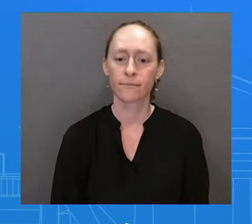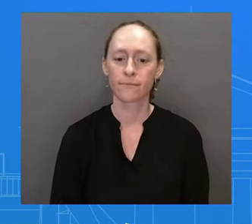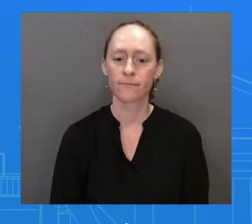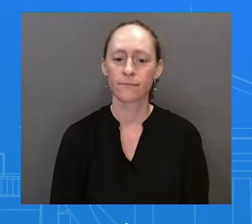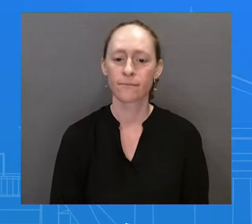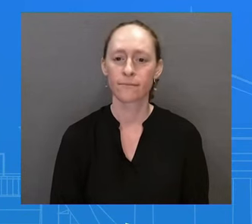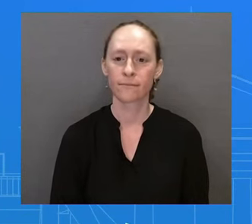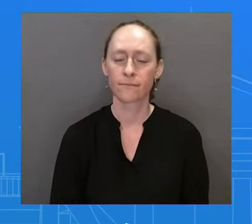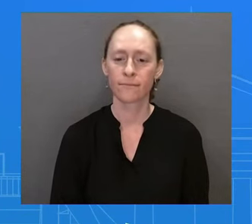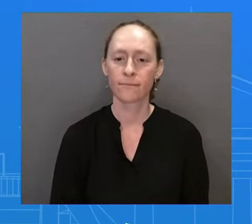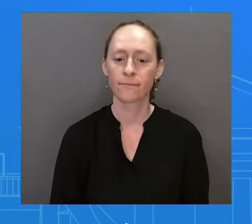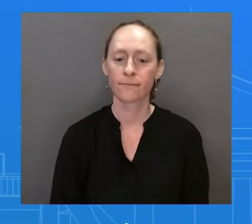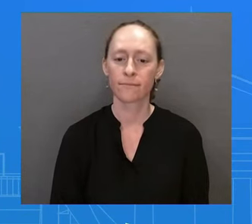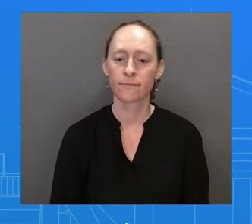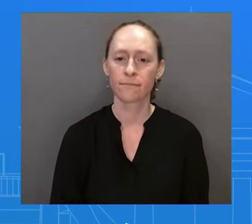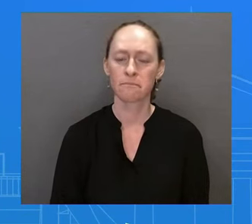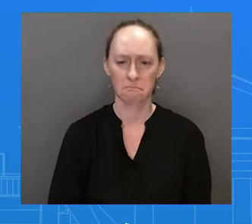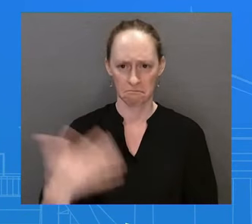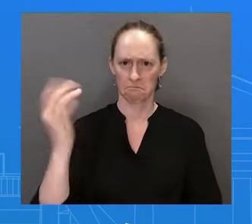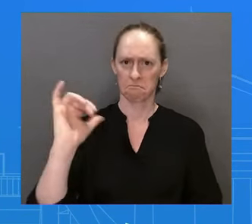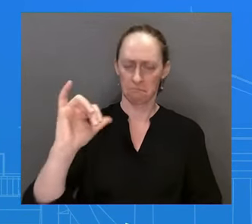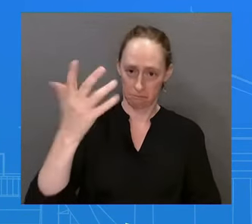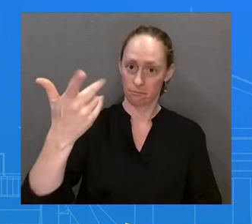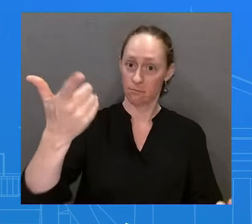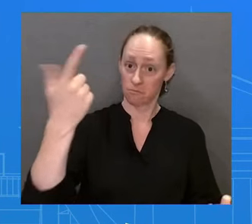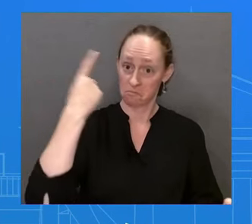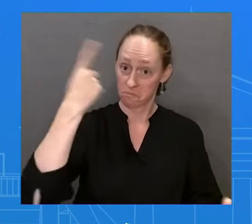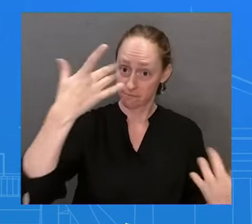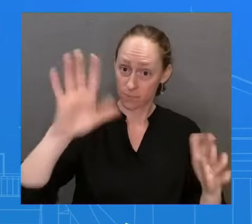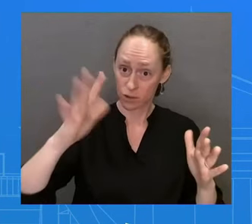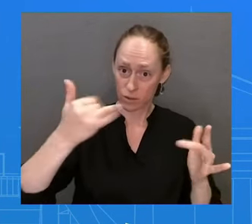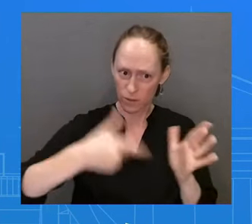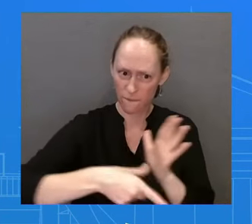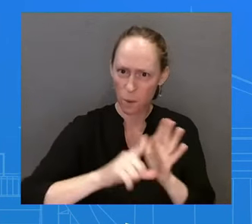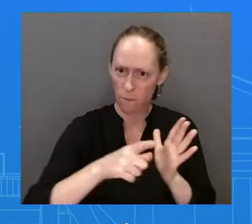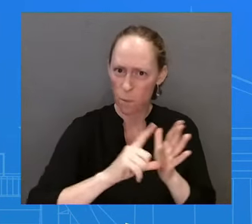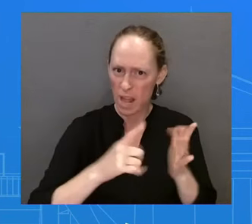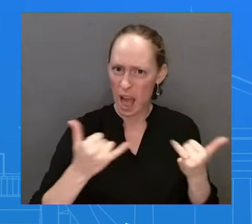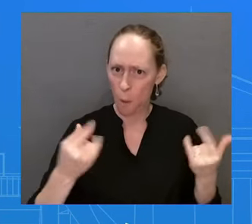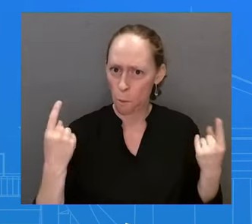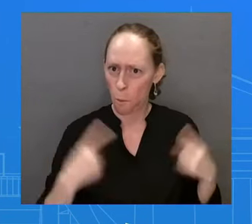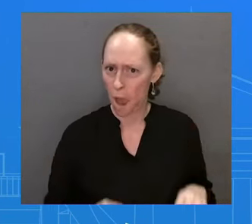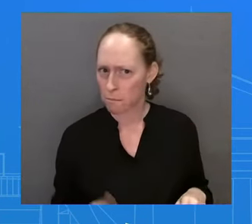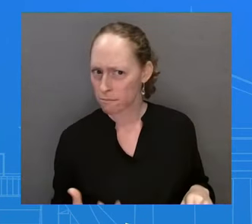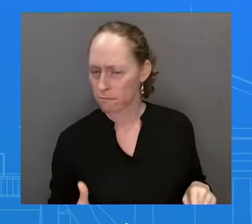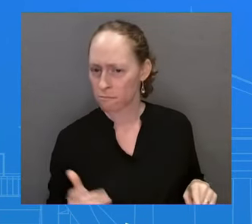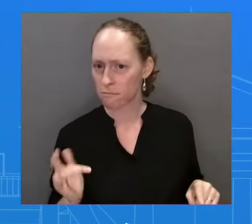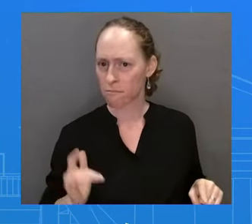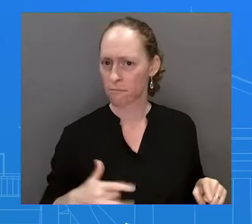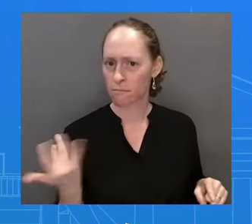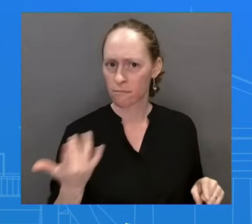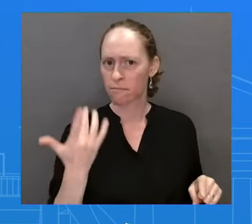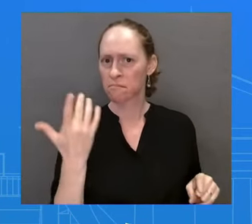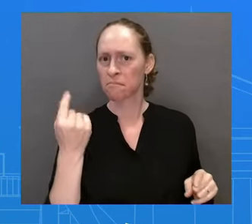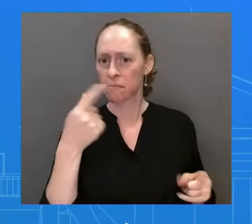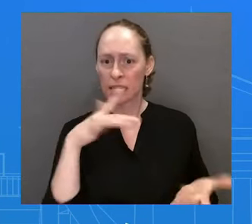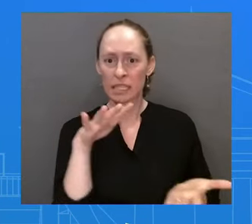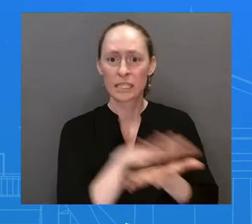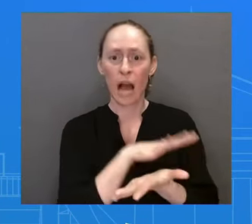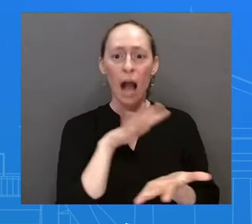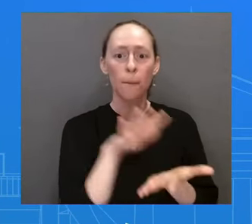of a review to determine how the documents at Mar-a-Lago have impacted national security. Yeah, so I